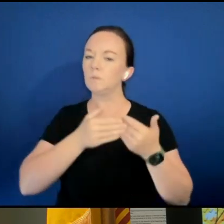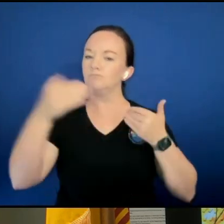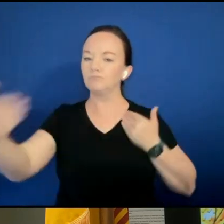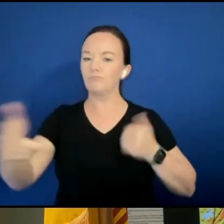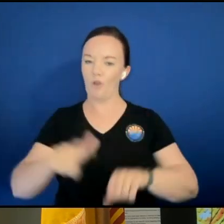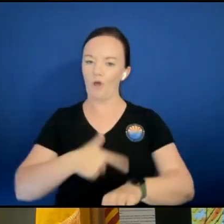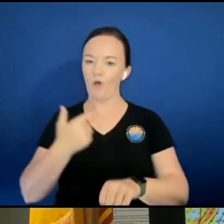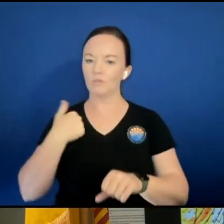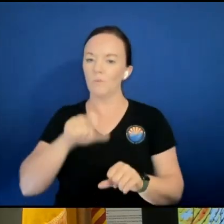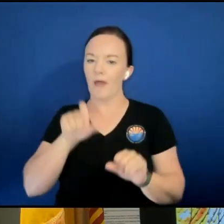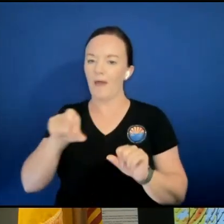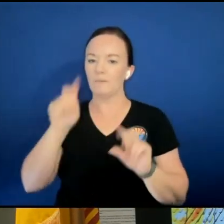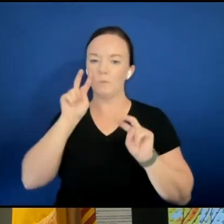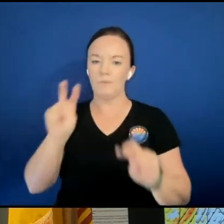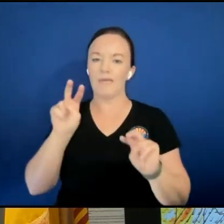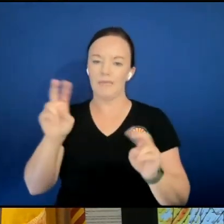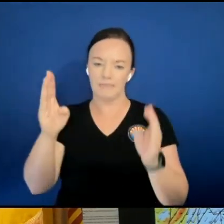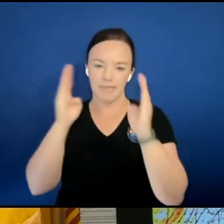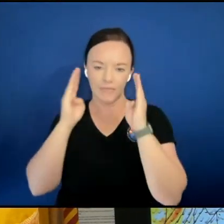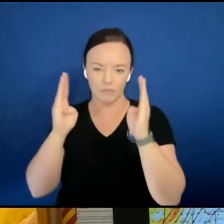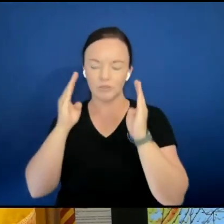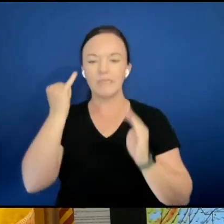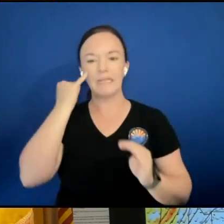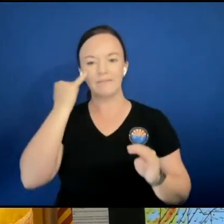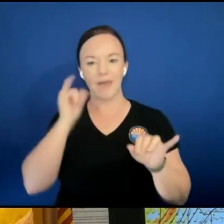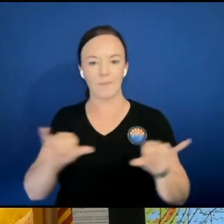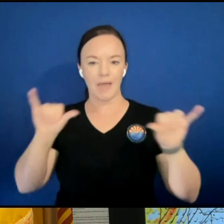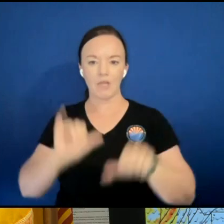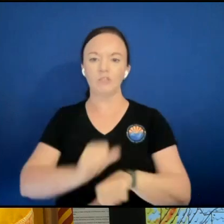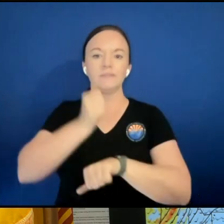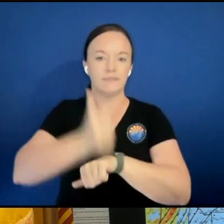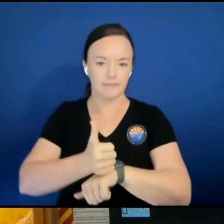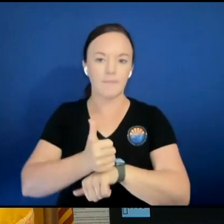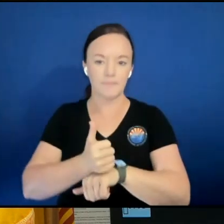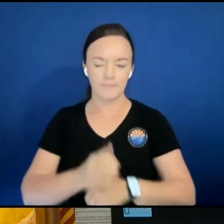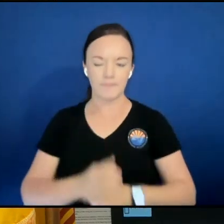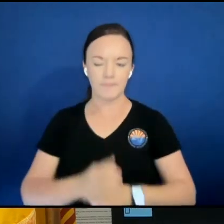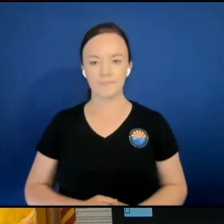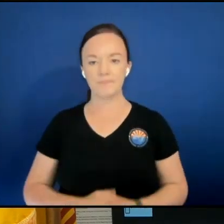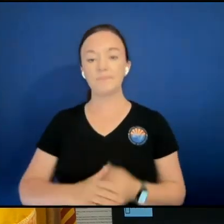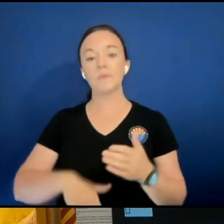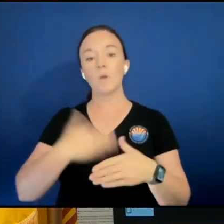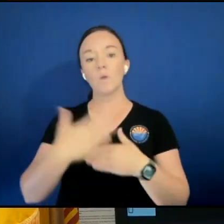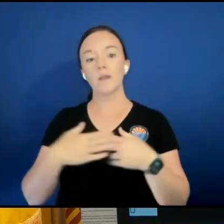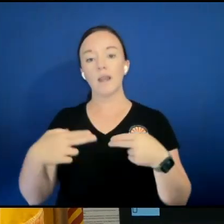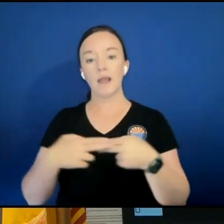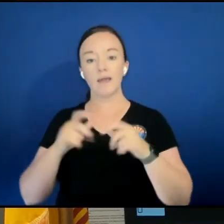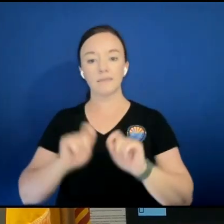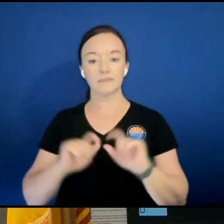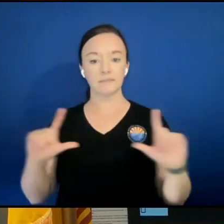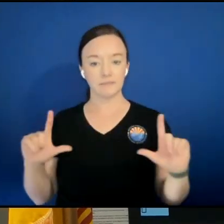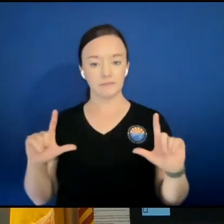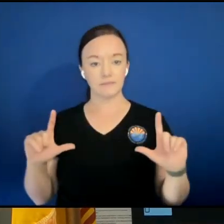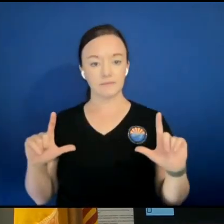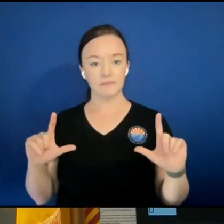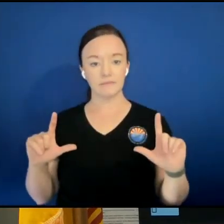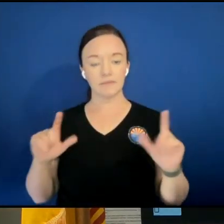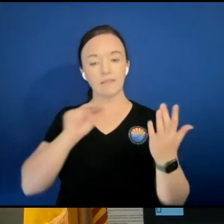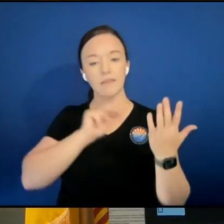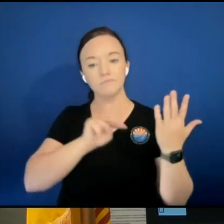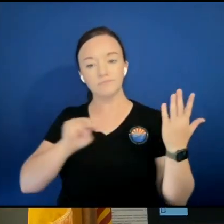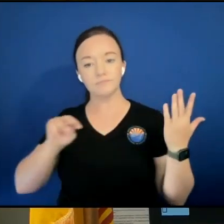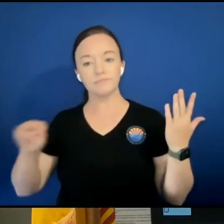on paying attention to that and where that pattern sets up. So we'll go forward here. We'll look at the potential for